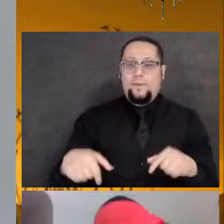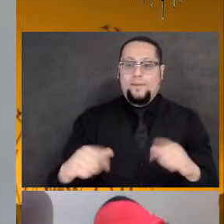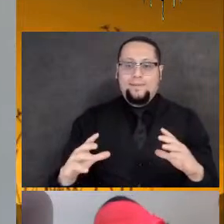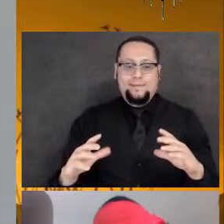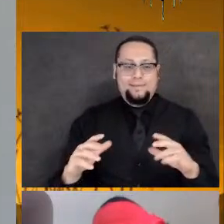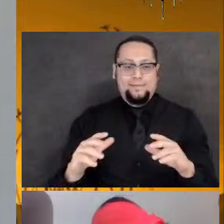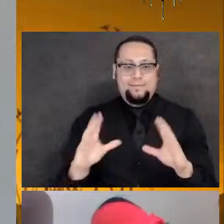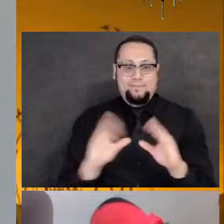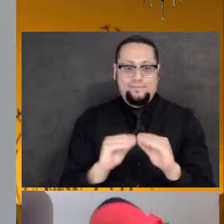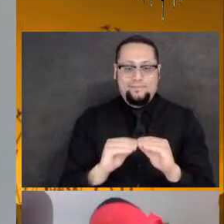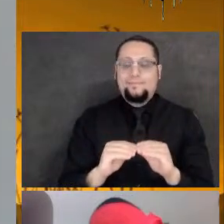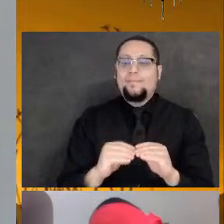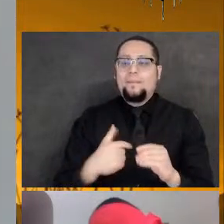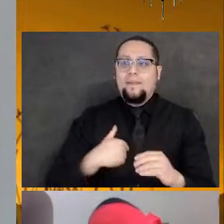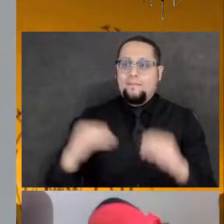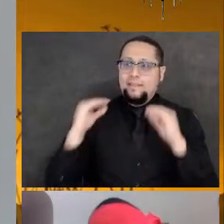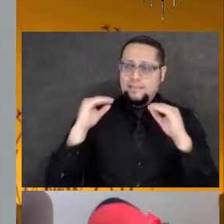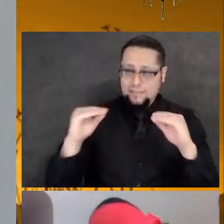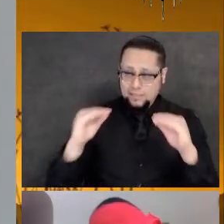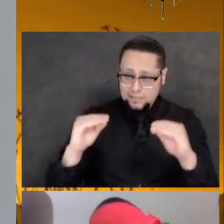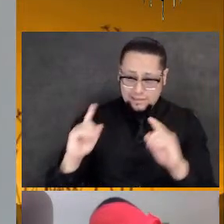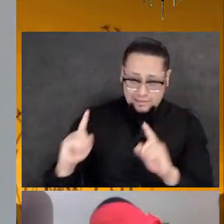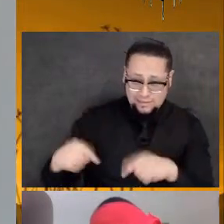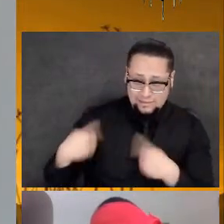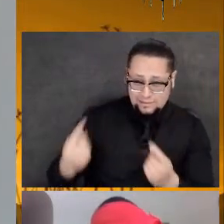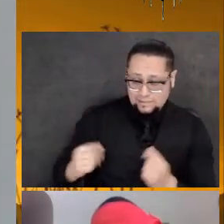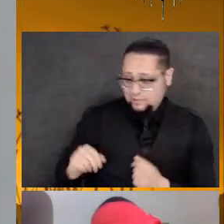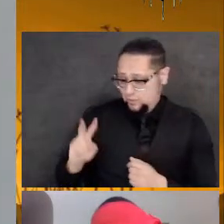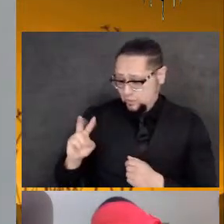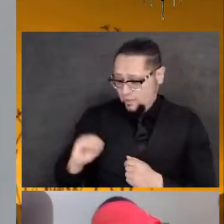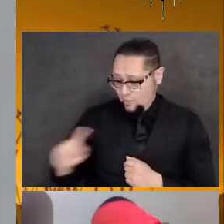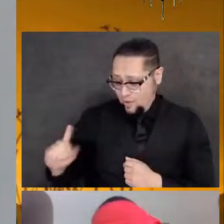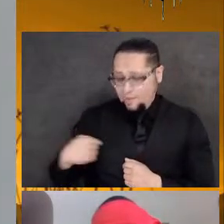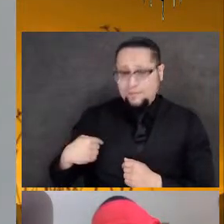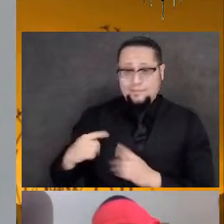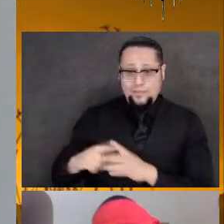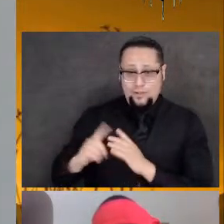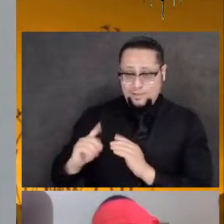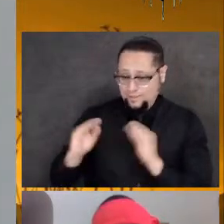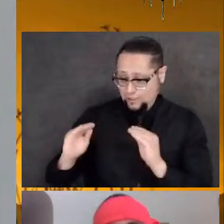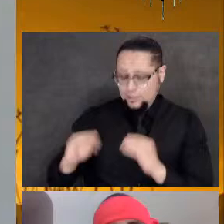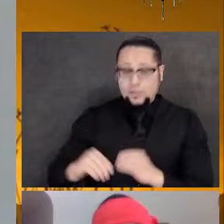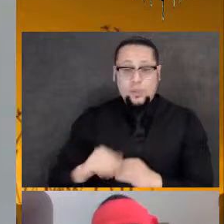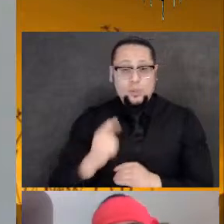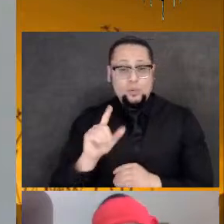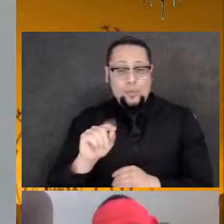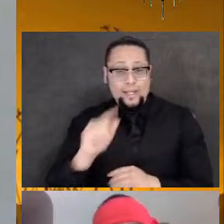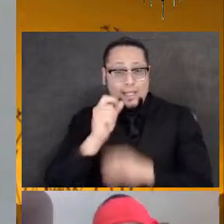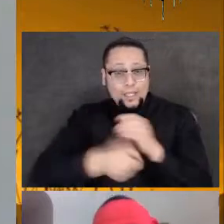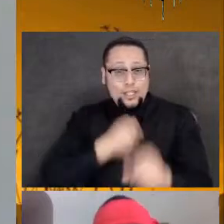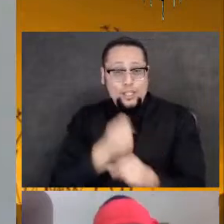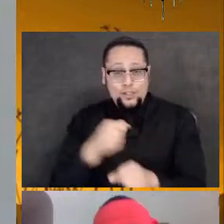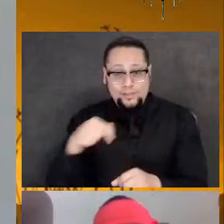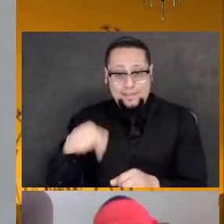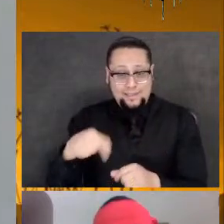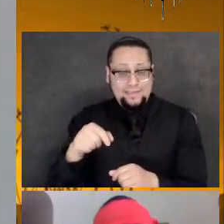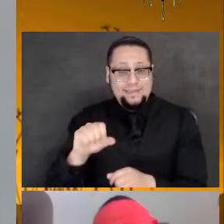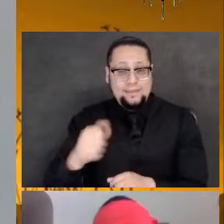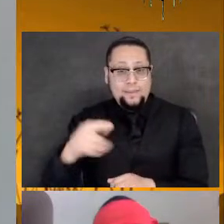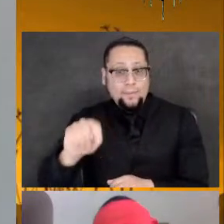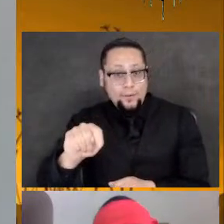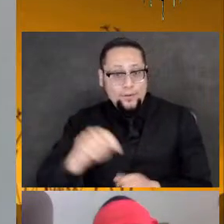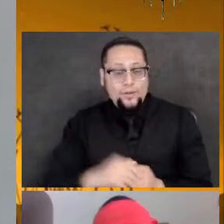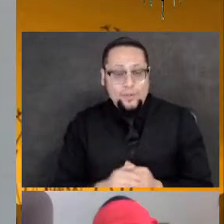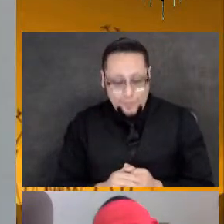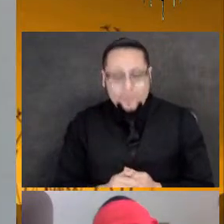collaboration. I've been teaching since 2001, so it's going to be 20 years this September. And once